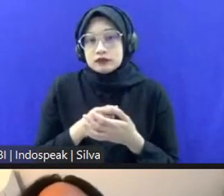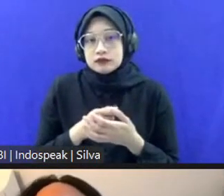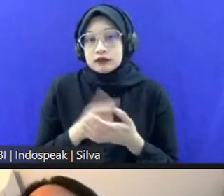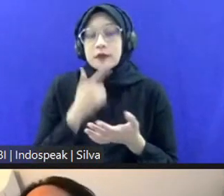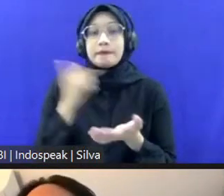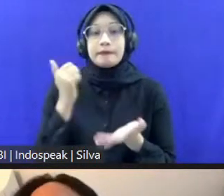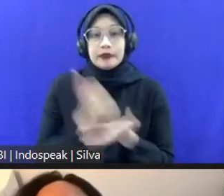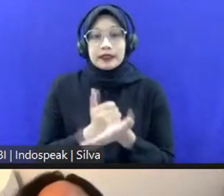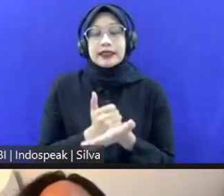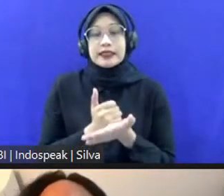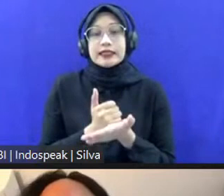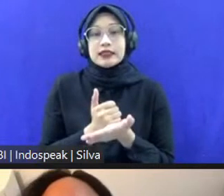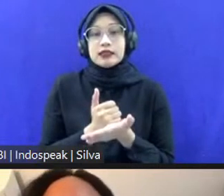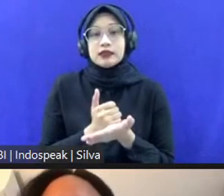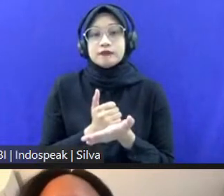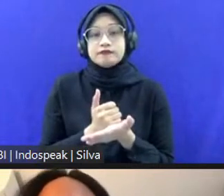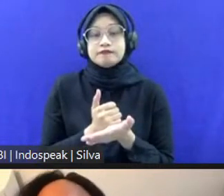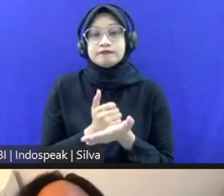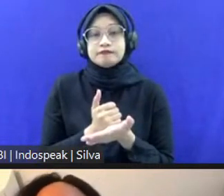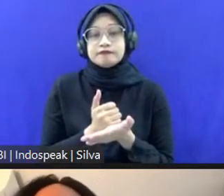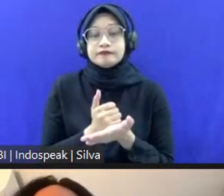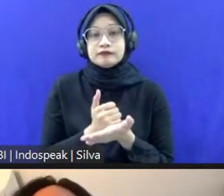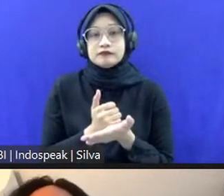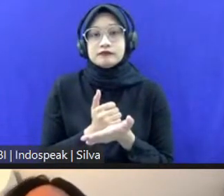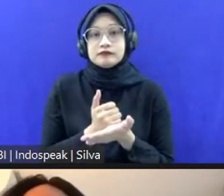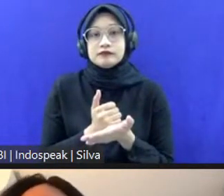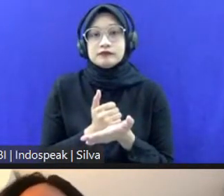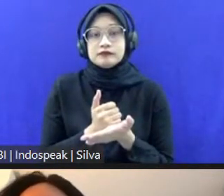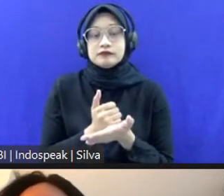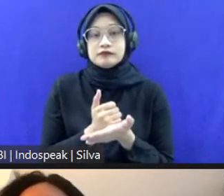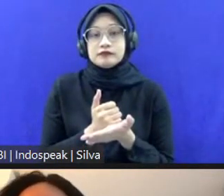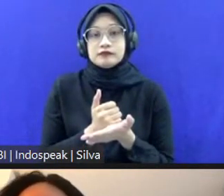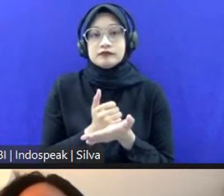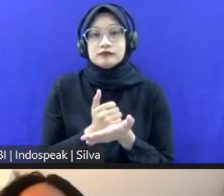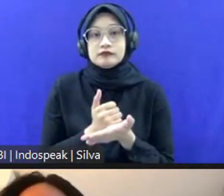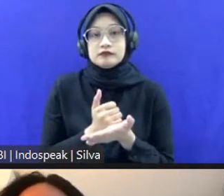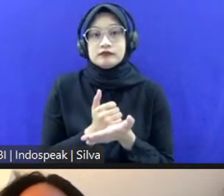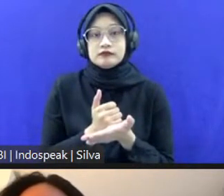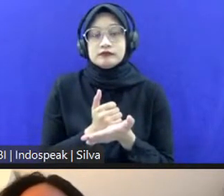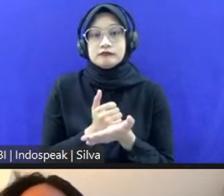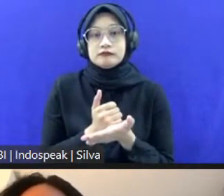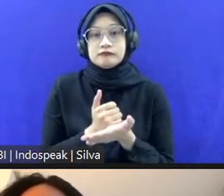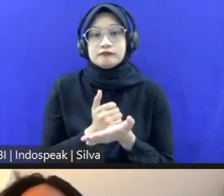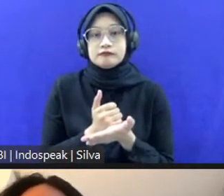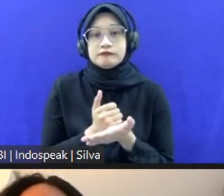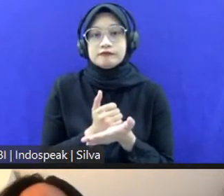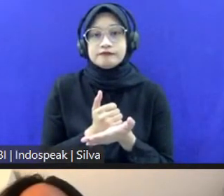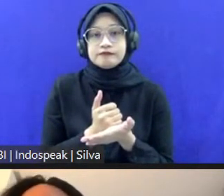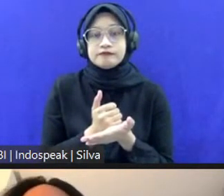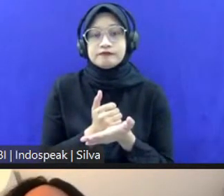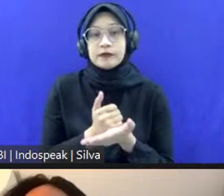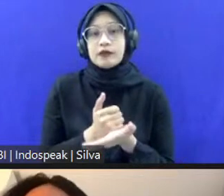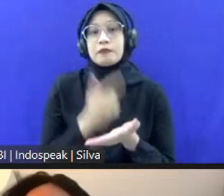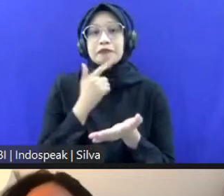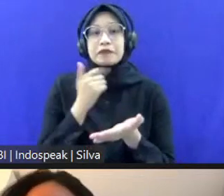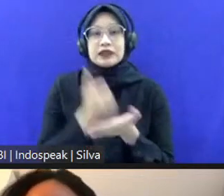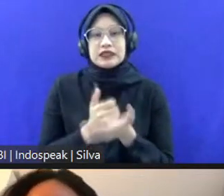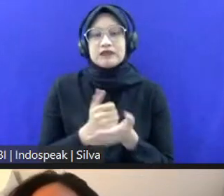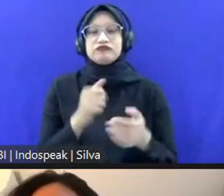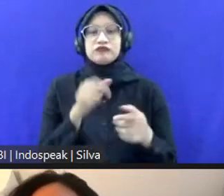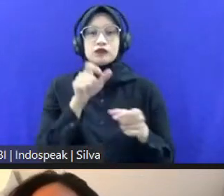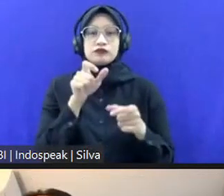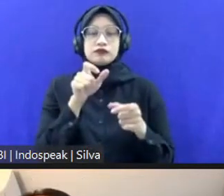Indonesia to step up to questions of professionalism in